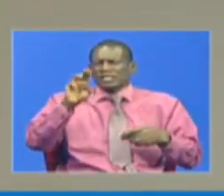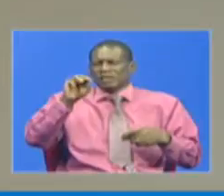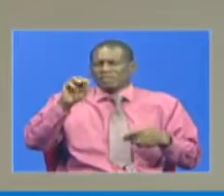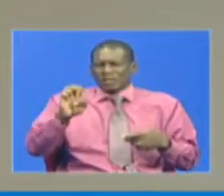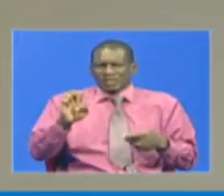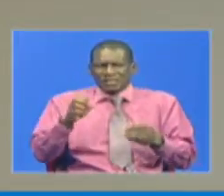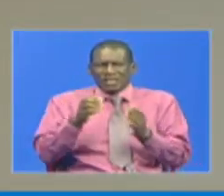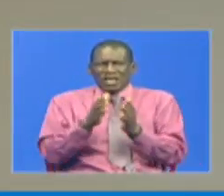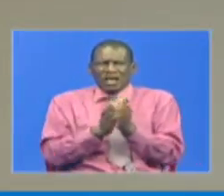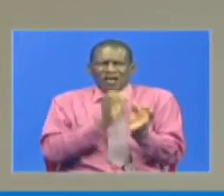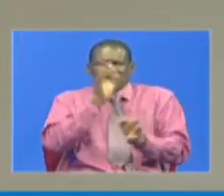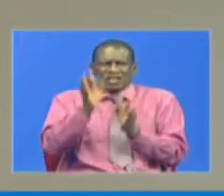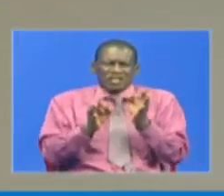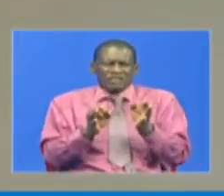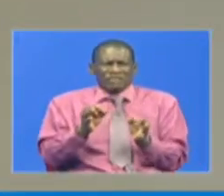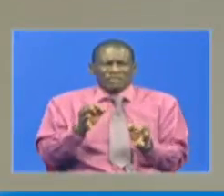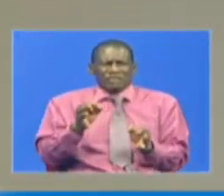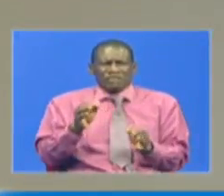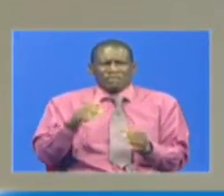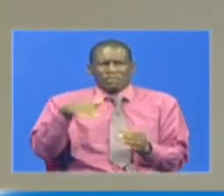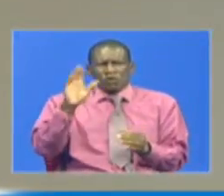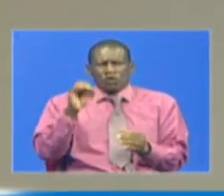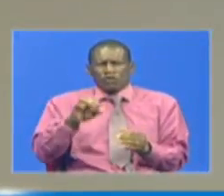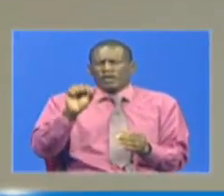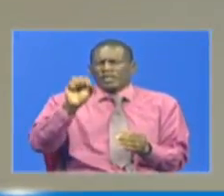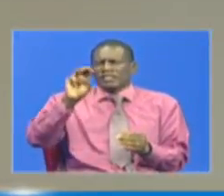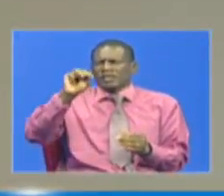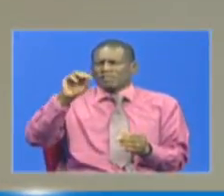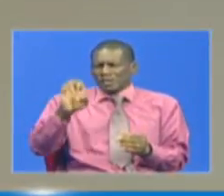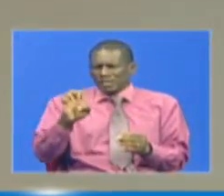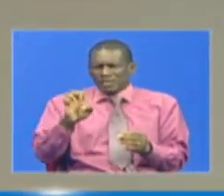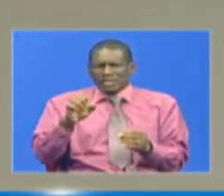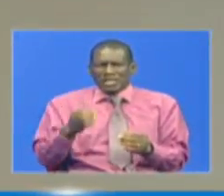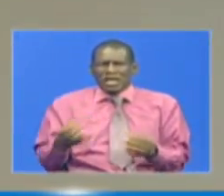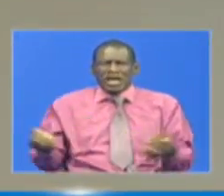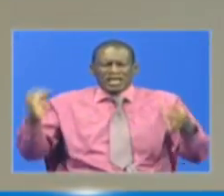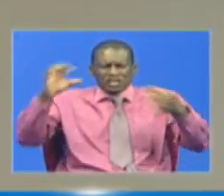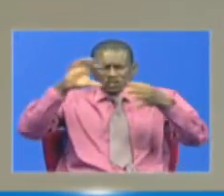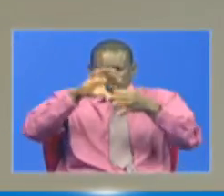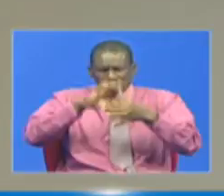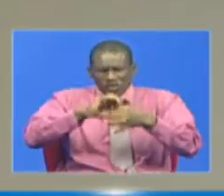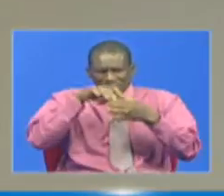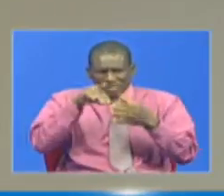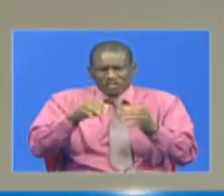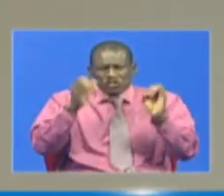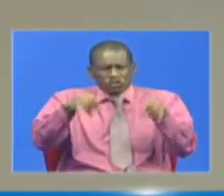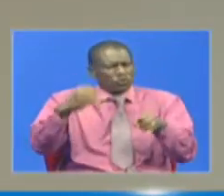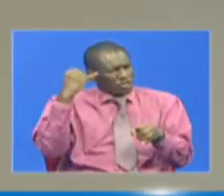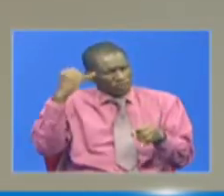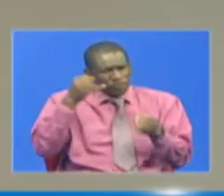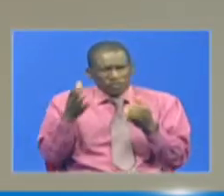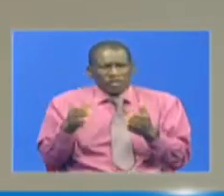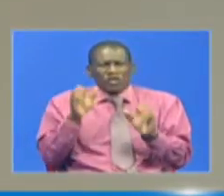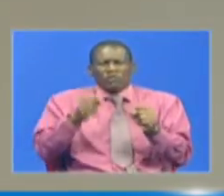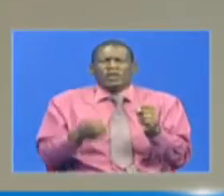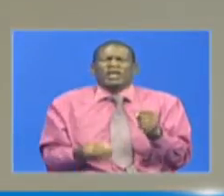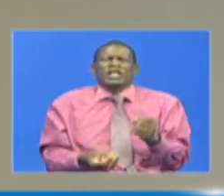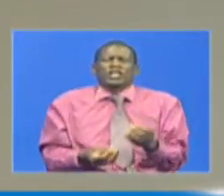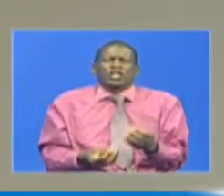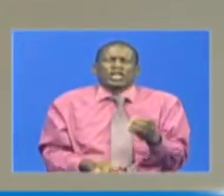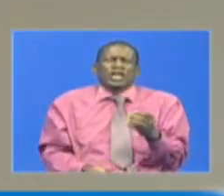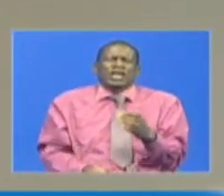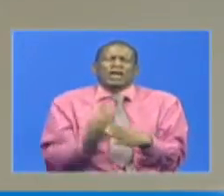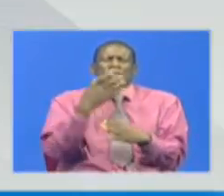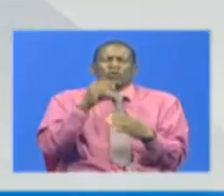if more of SMEs are jumping on that bandwagon, we can come out of this